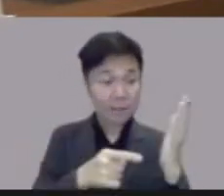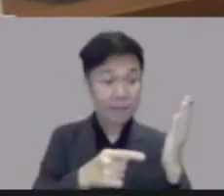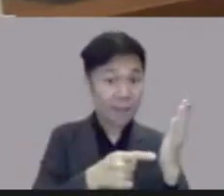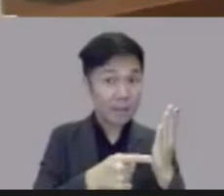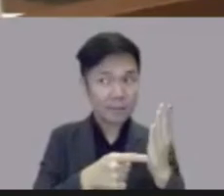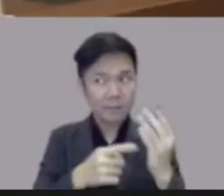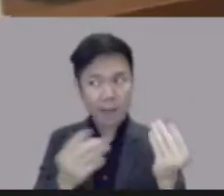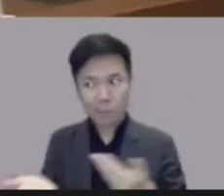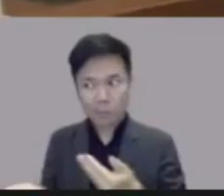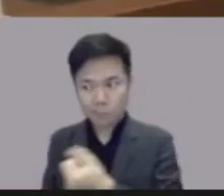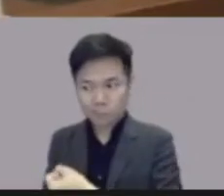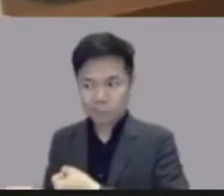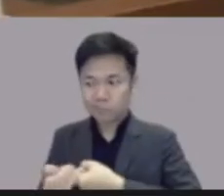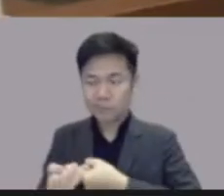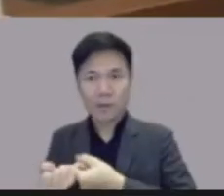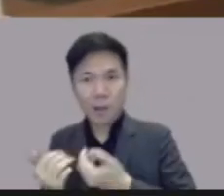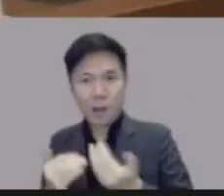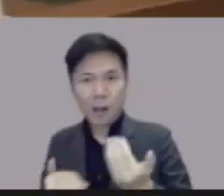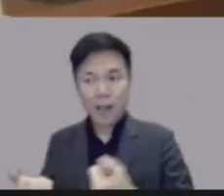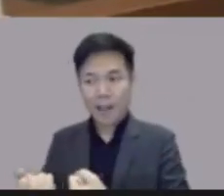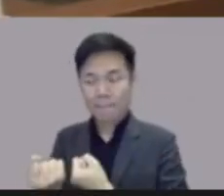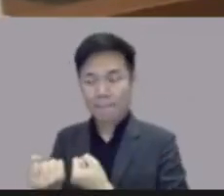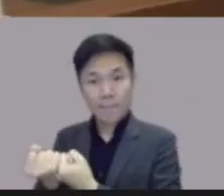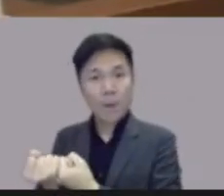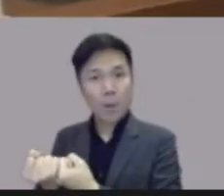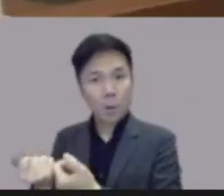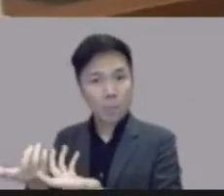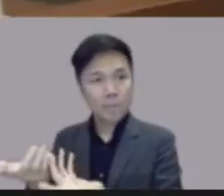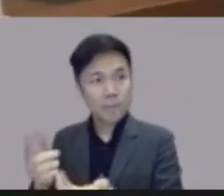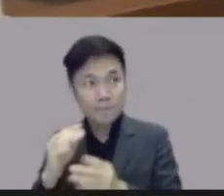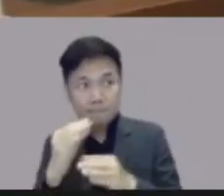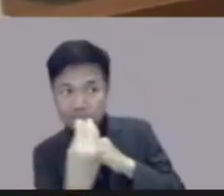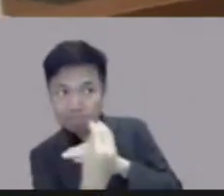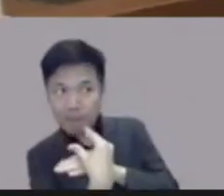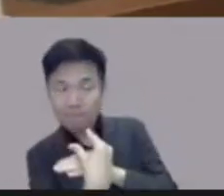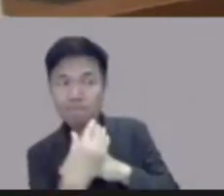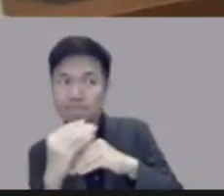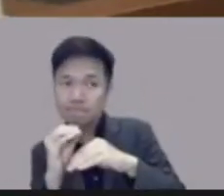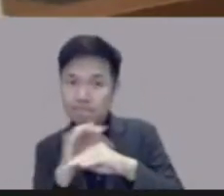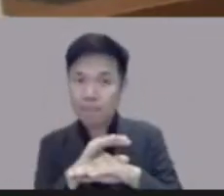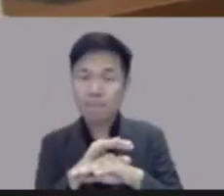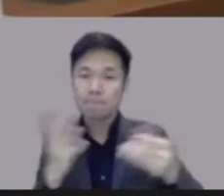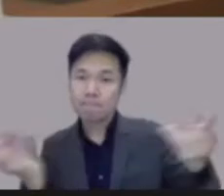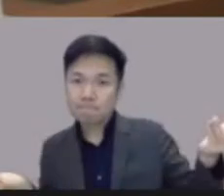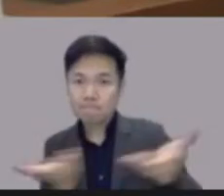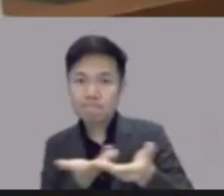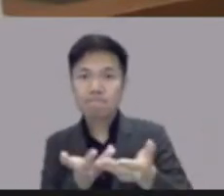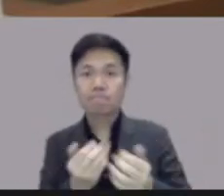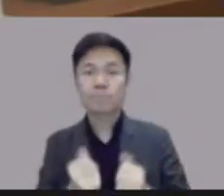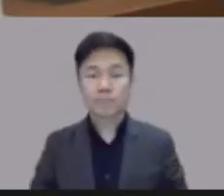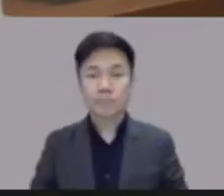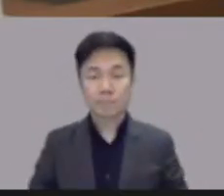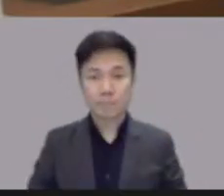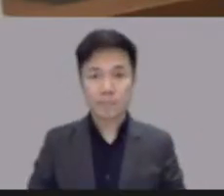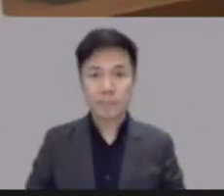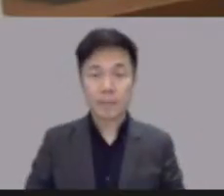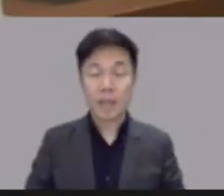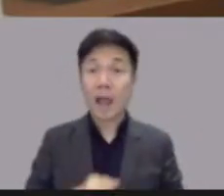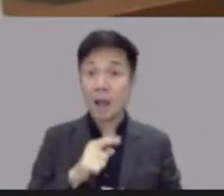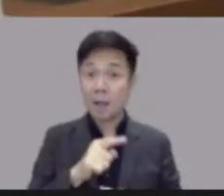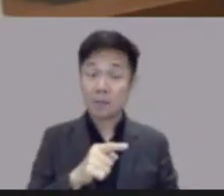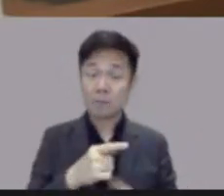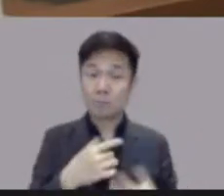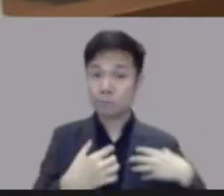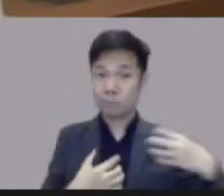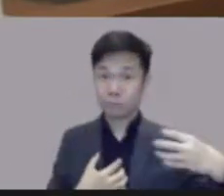and provide the developing countries with the appropriate Finance Technical